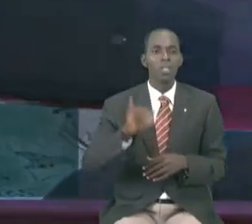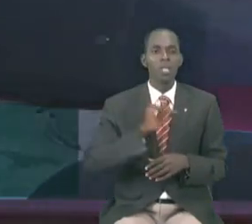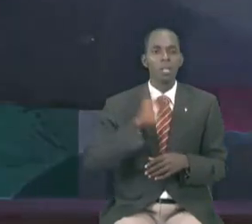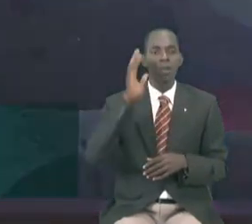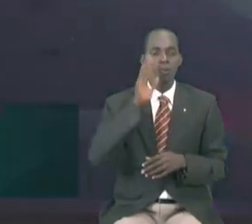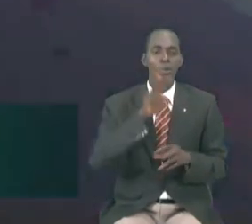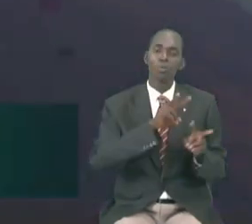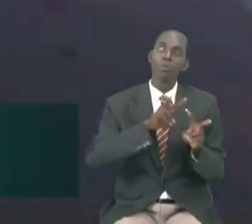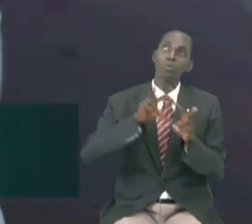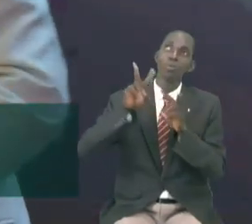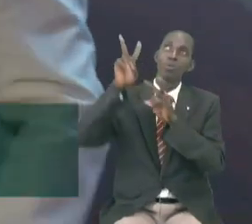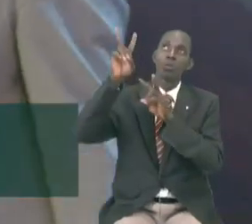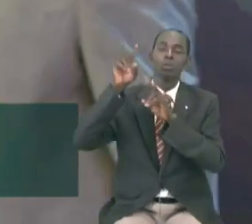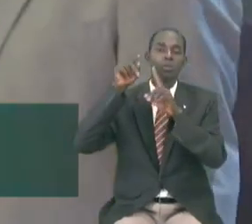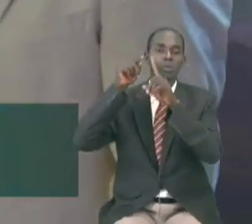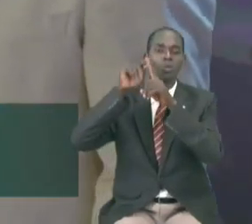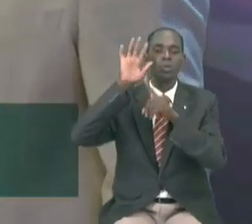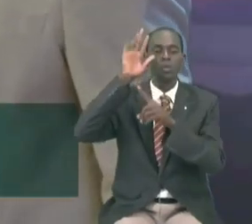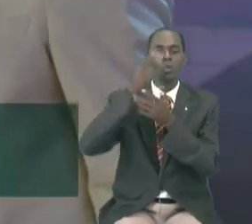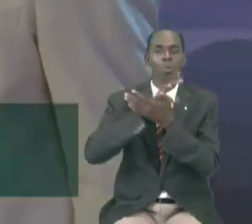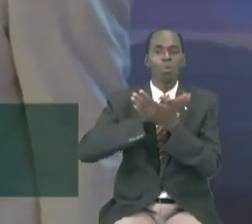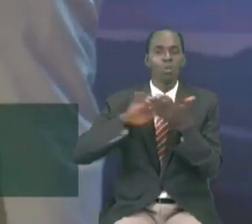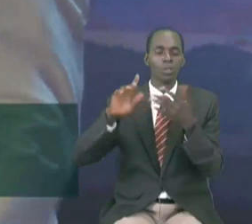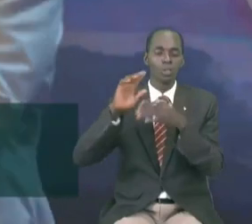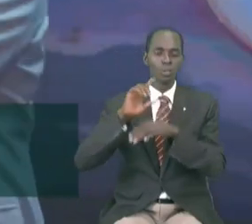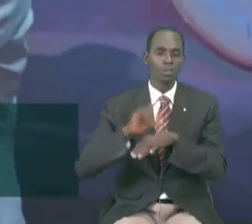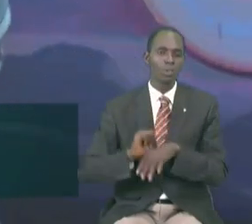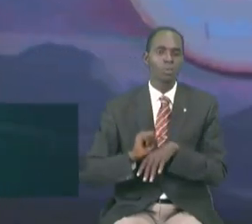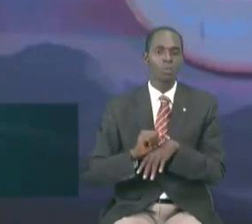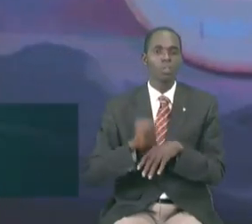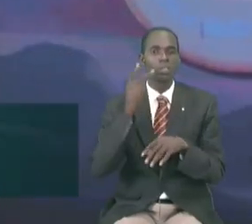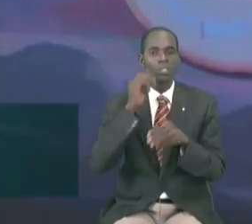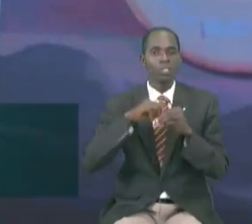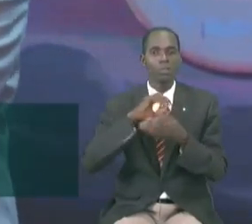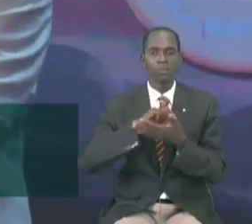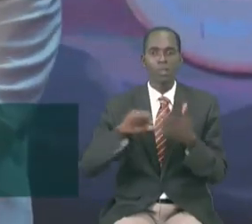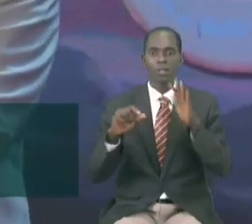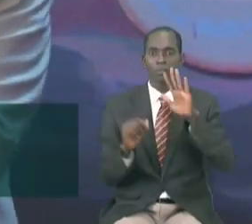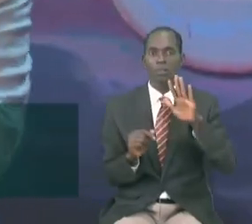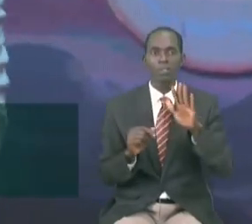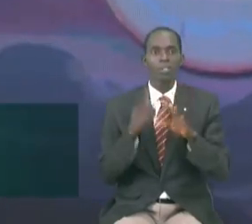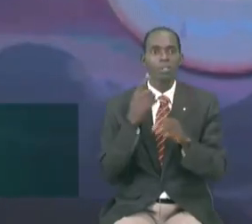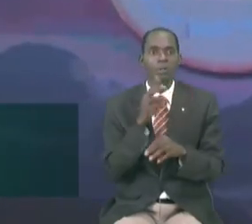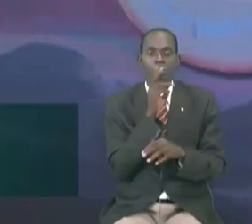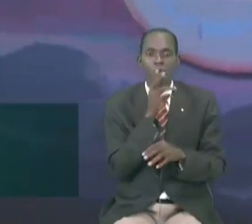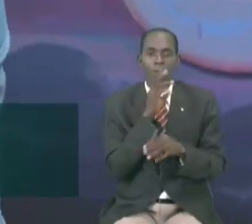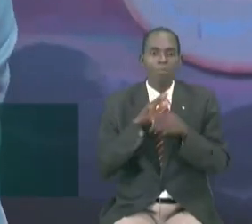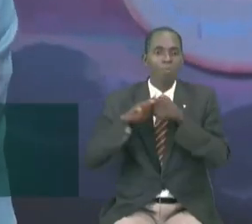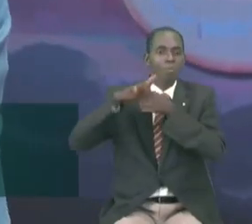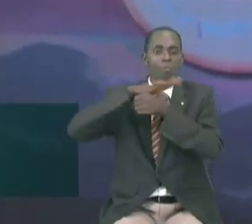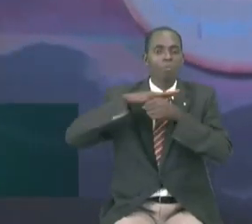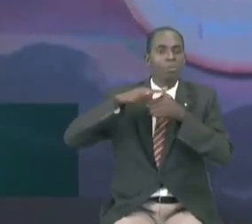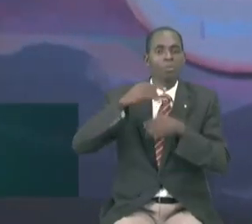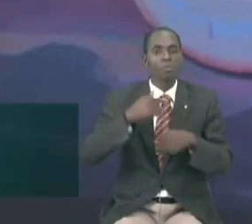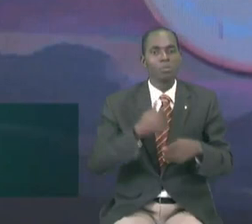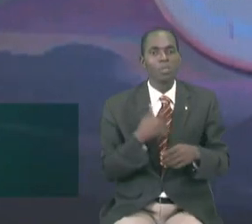waters compassed me about, even to the soul. The depths closed me round about.